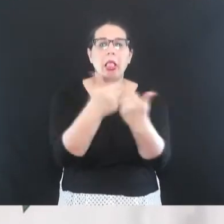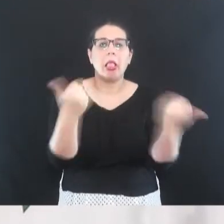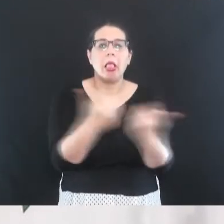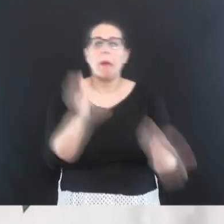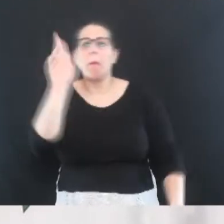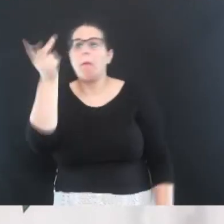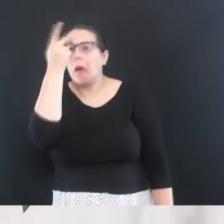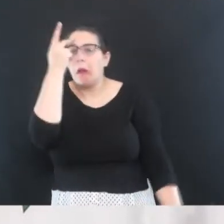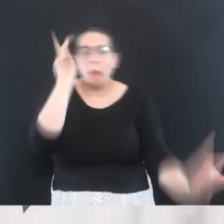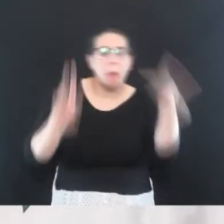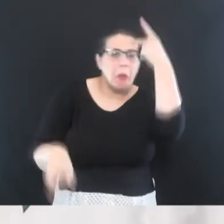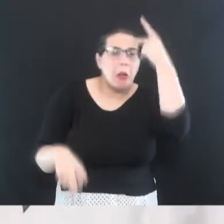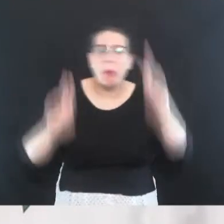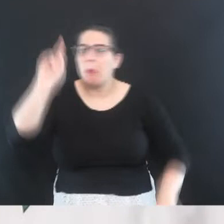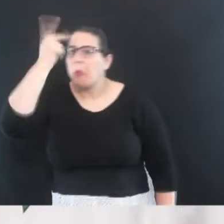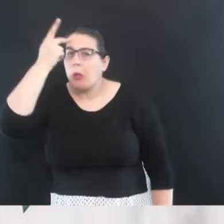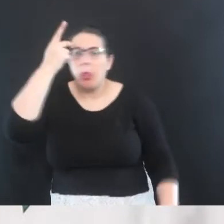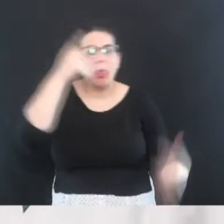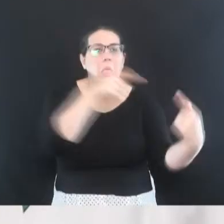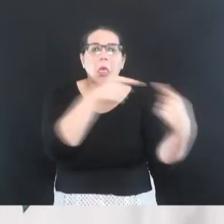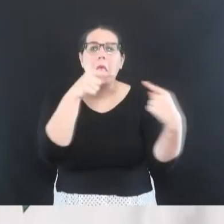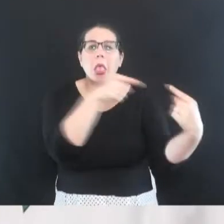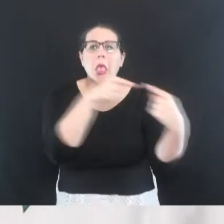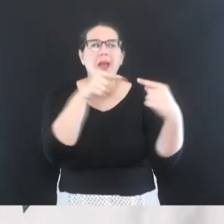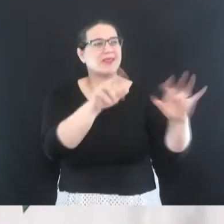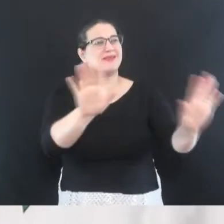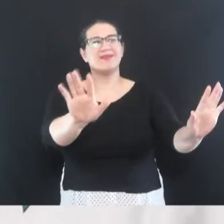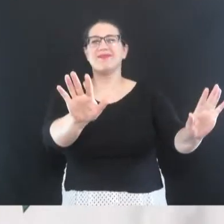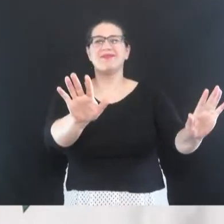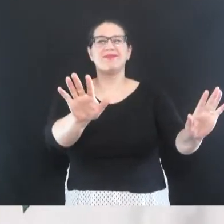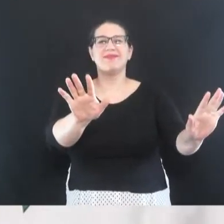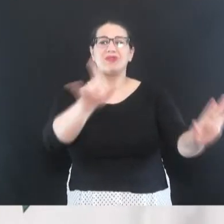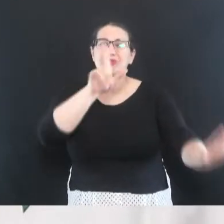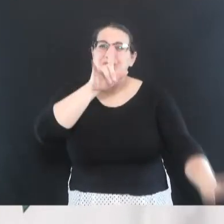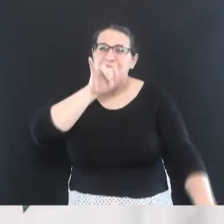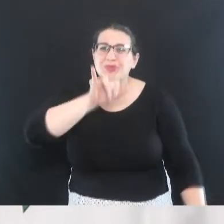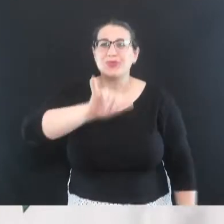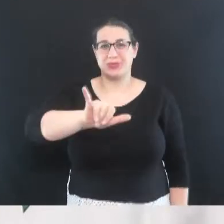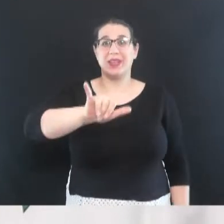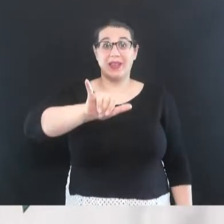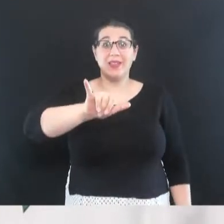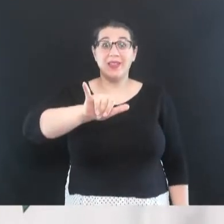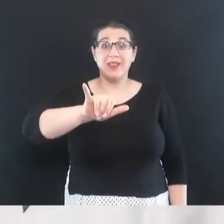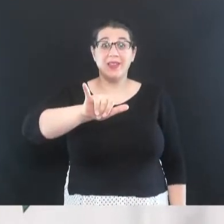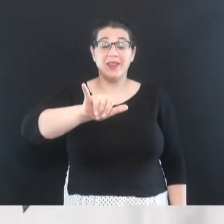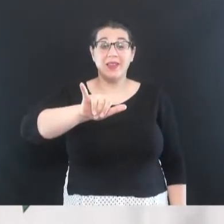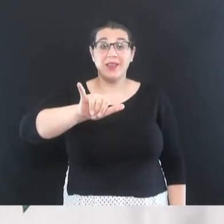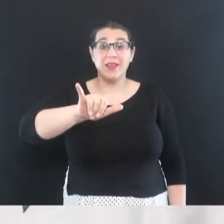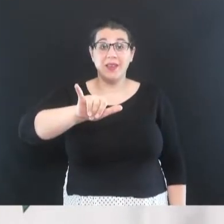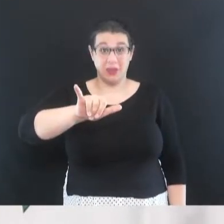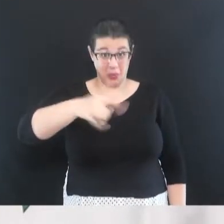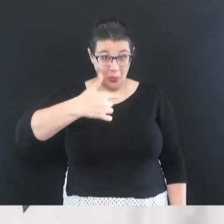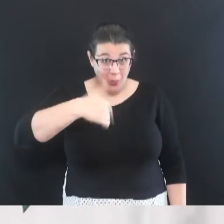after politics after politics. And really and truly, should we not